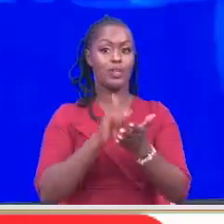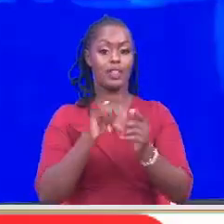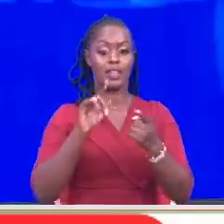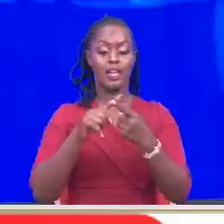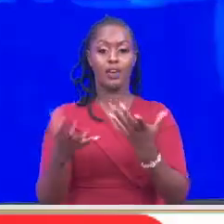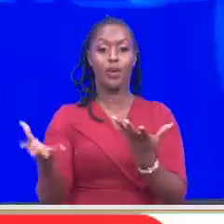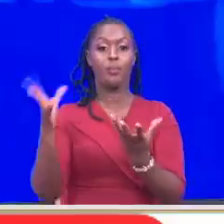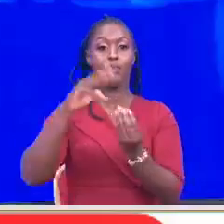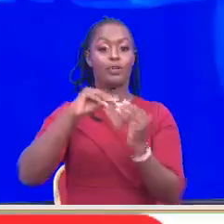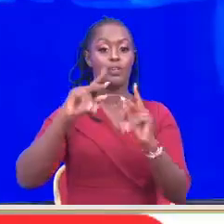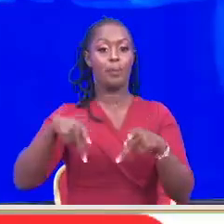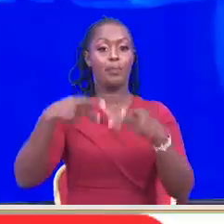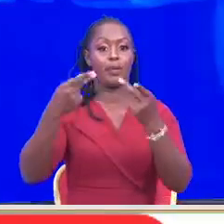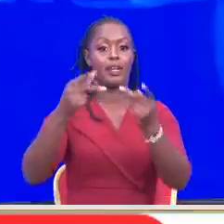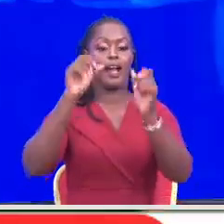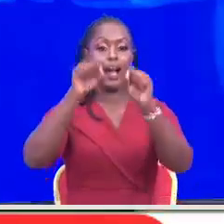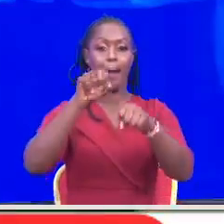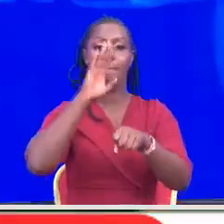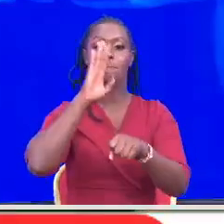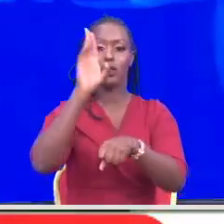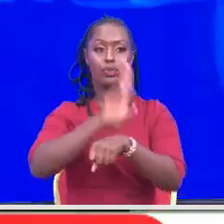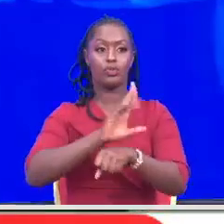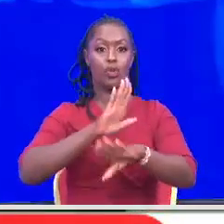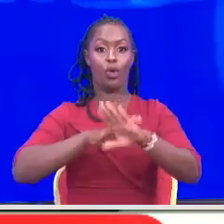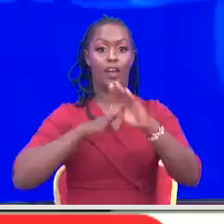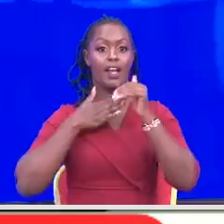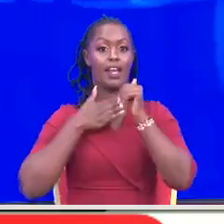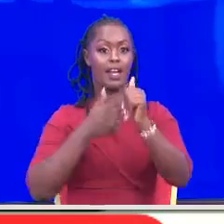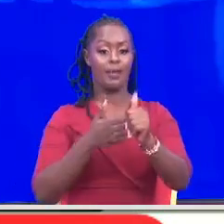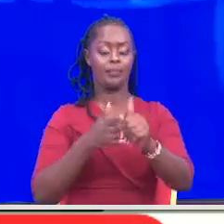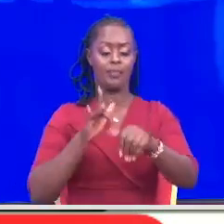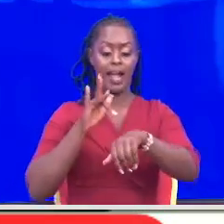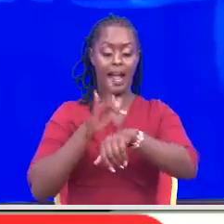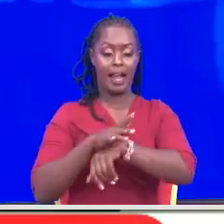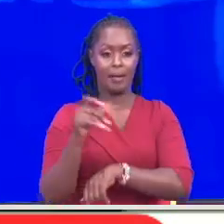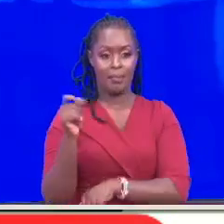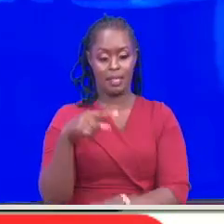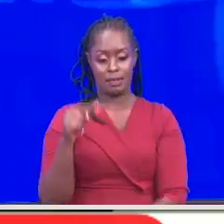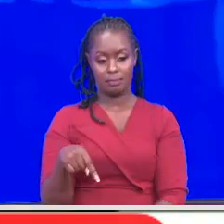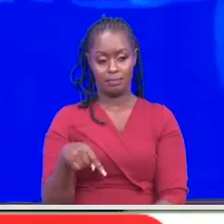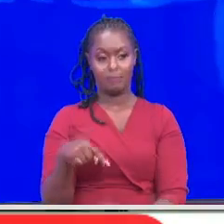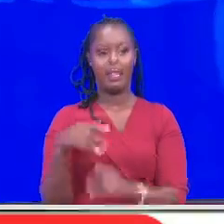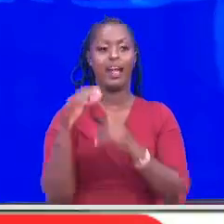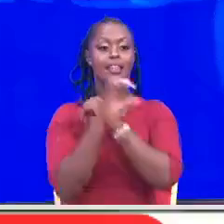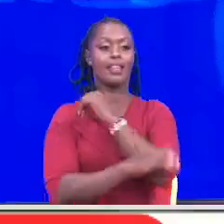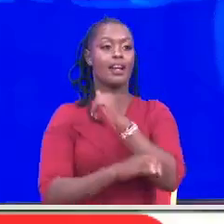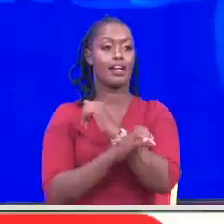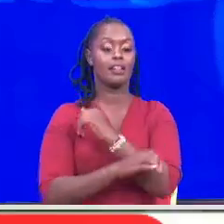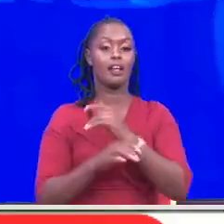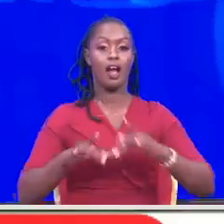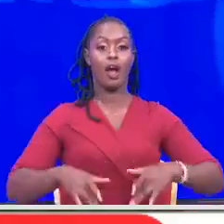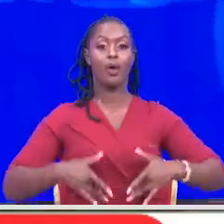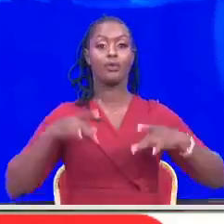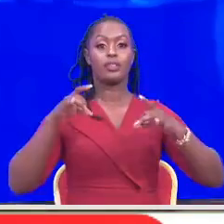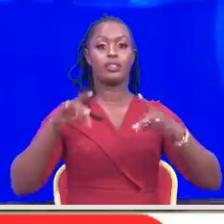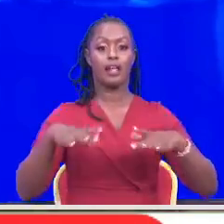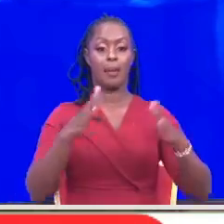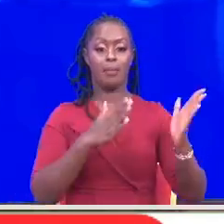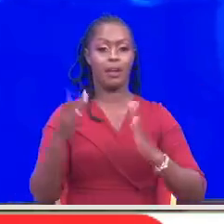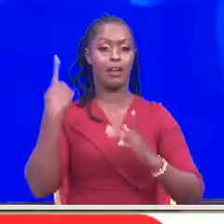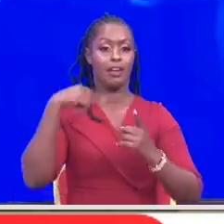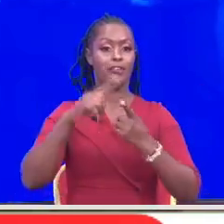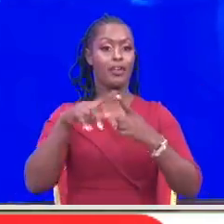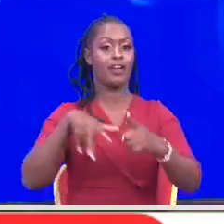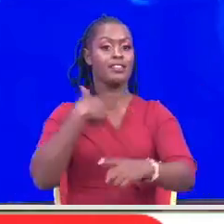included within their country-specific guidelines. Early this month, the countries of Denmark and Australia announced plans for a HIV